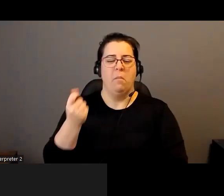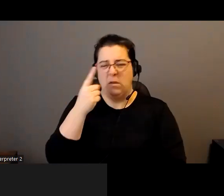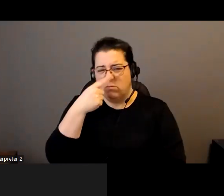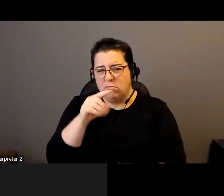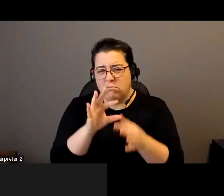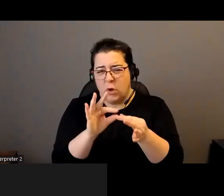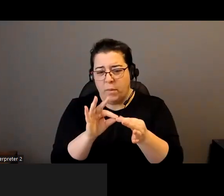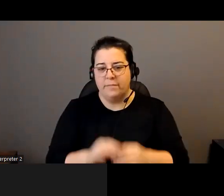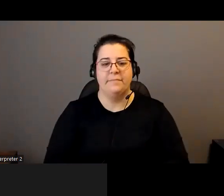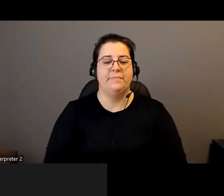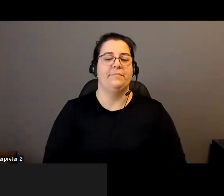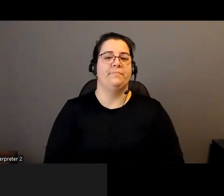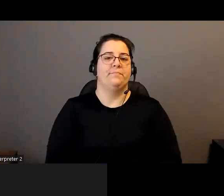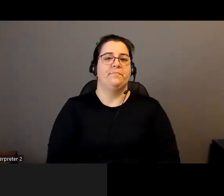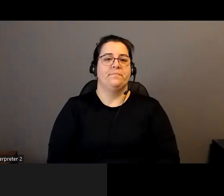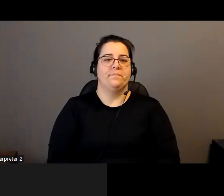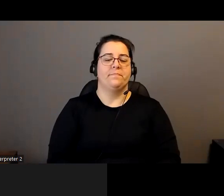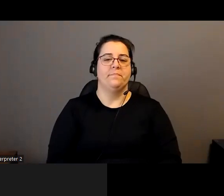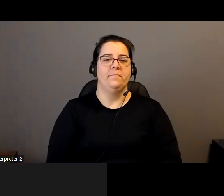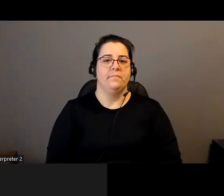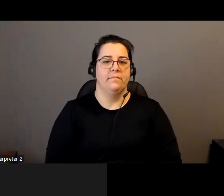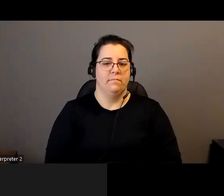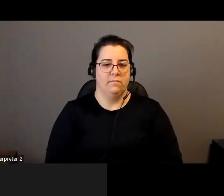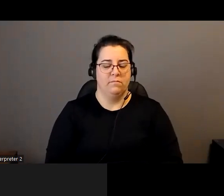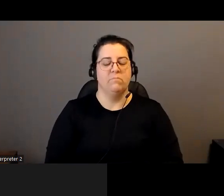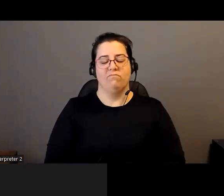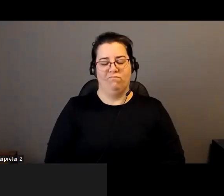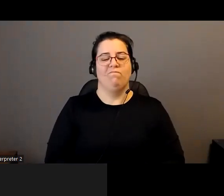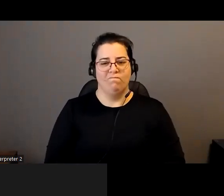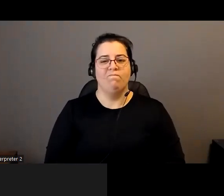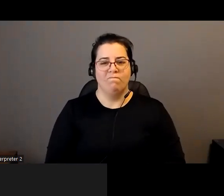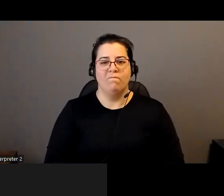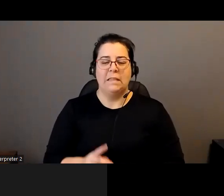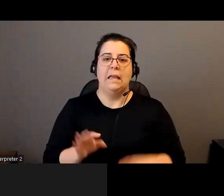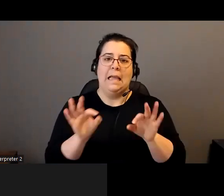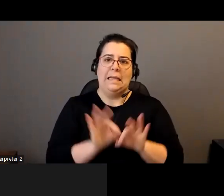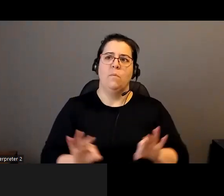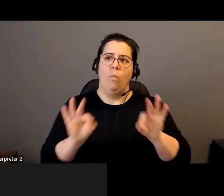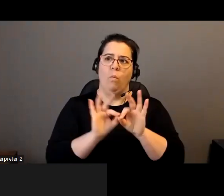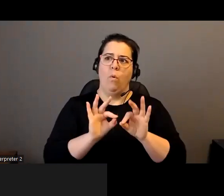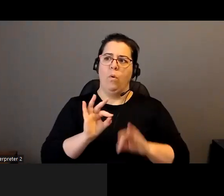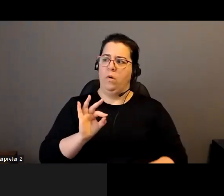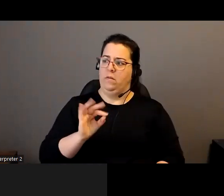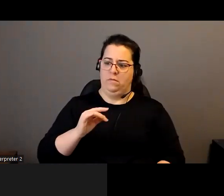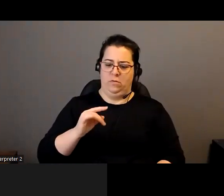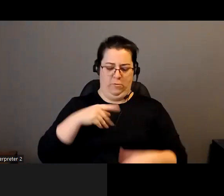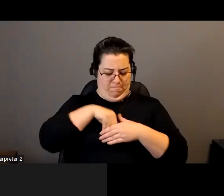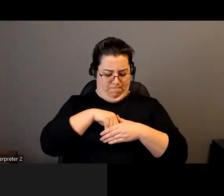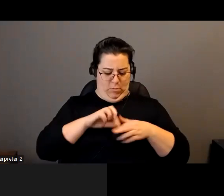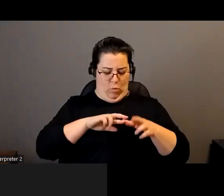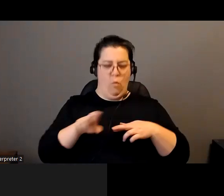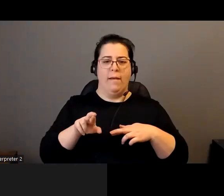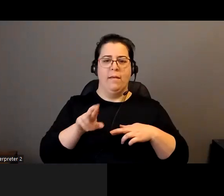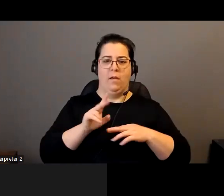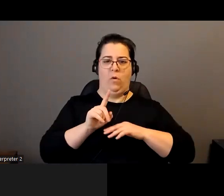about what to say. And so that is part of what we do, is we give people ideas about how to approach the conversation. We do have a